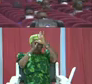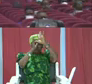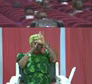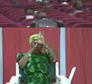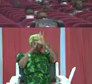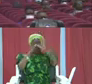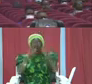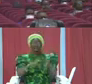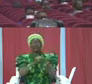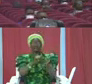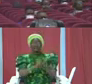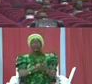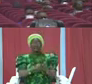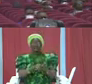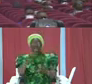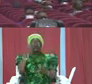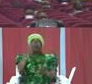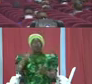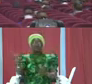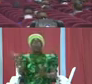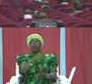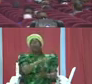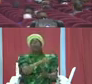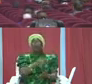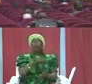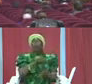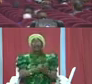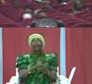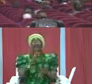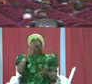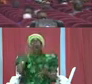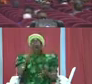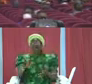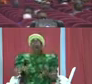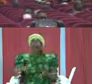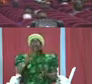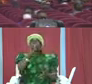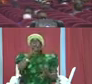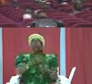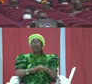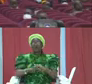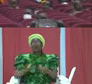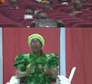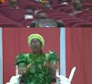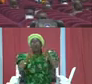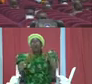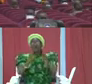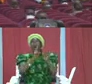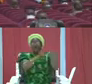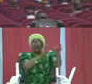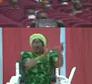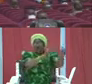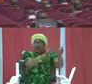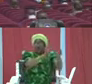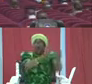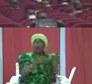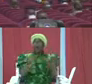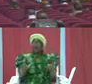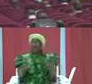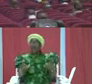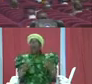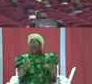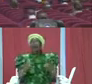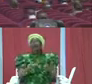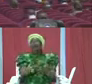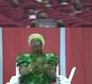Those of you who are still on the way, hurry up, because we want to pray now. Those of you already in front, cry